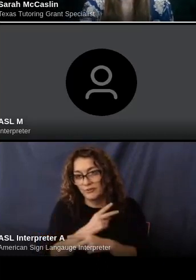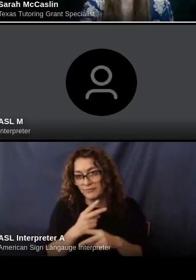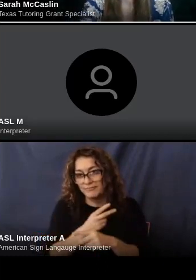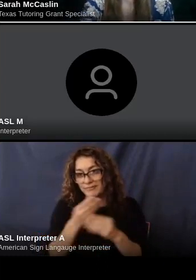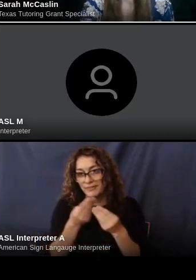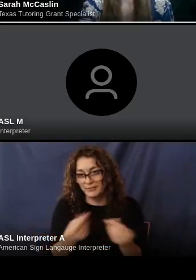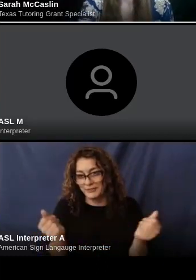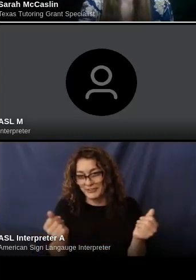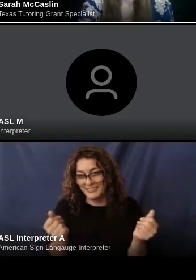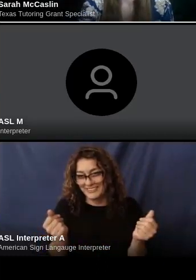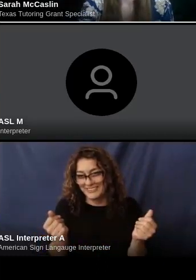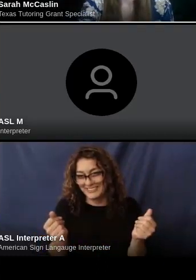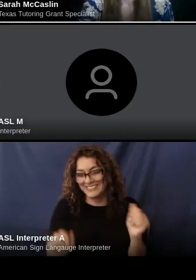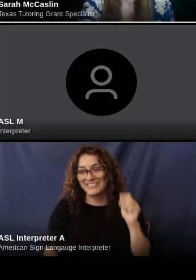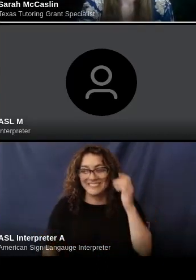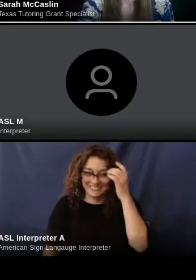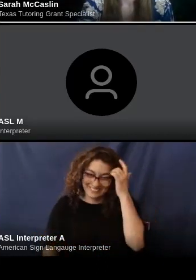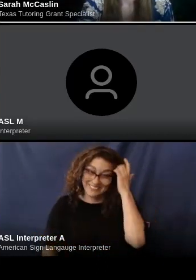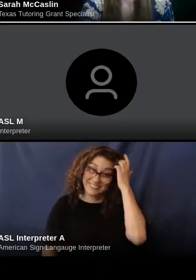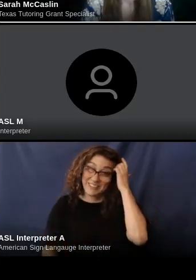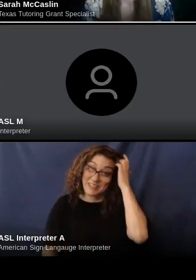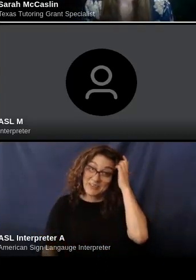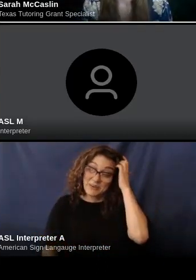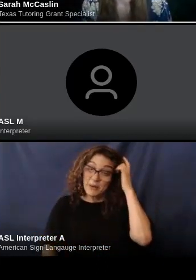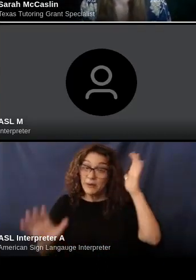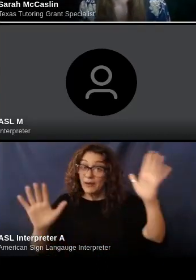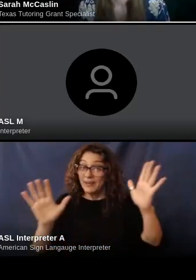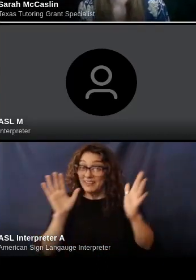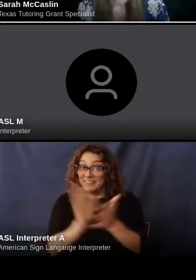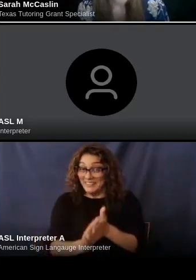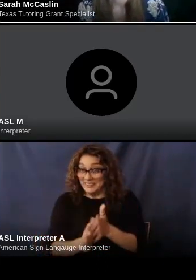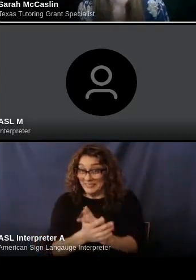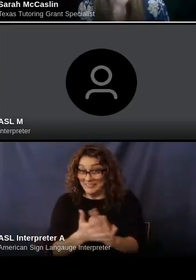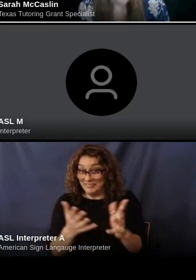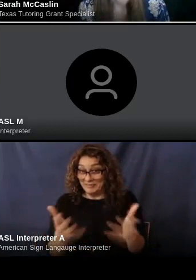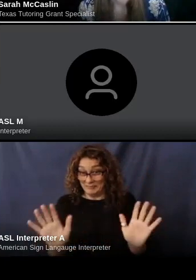Okay, so that is all that I have.